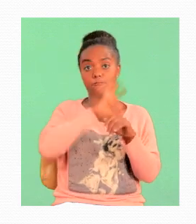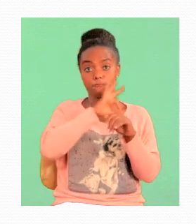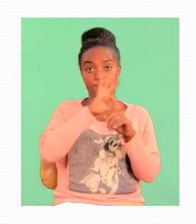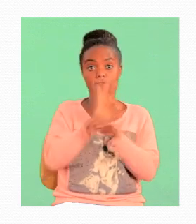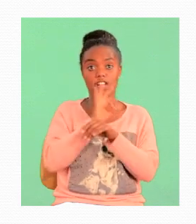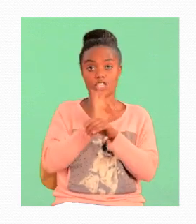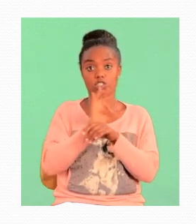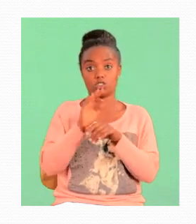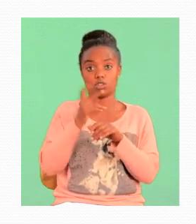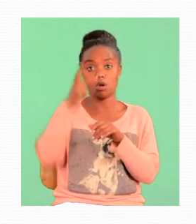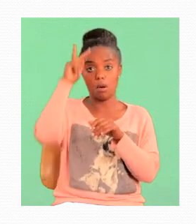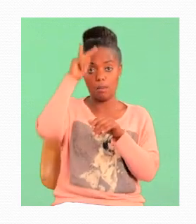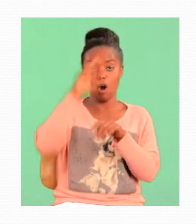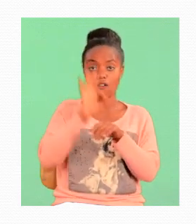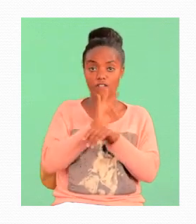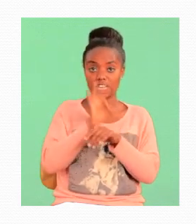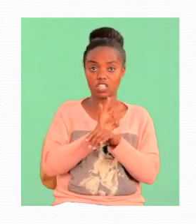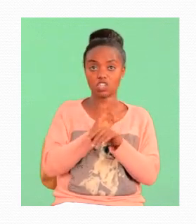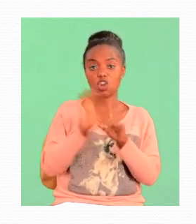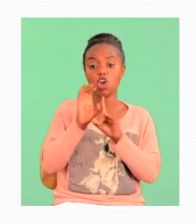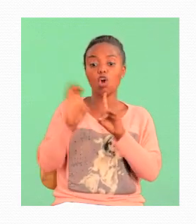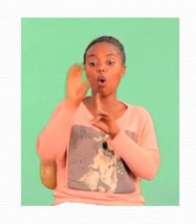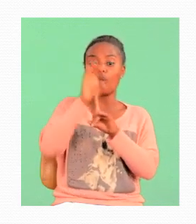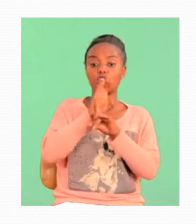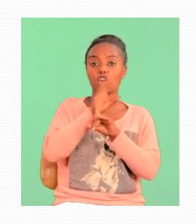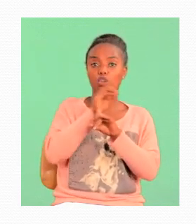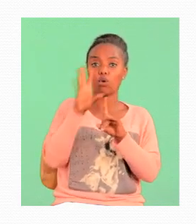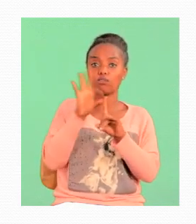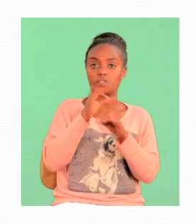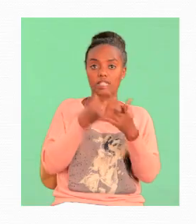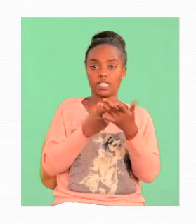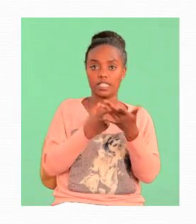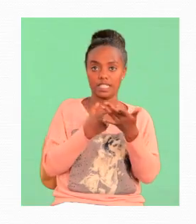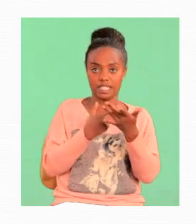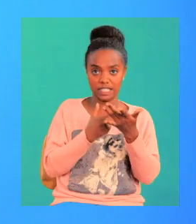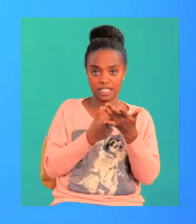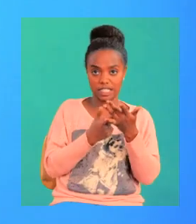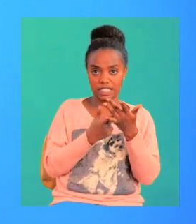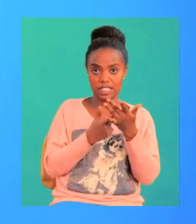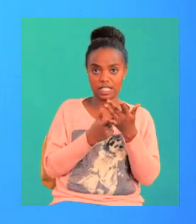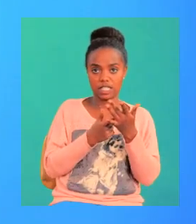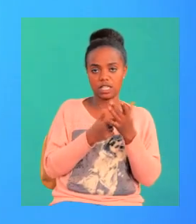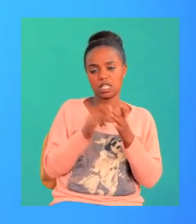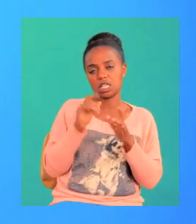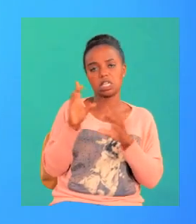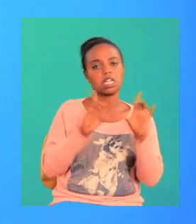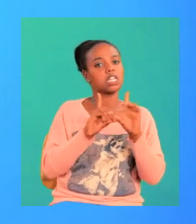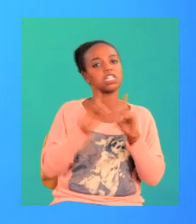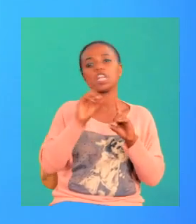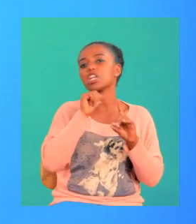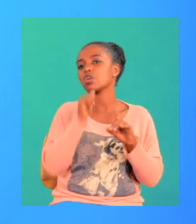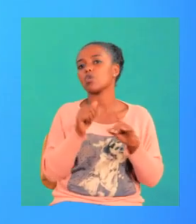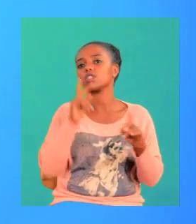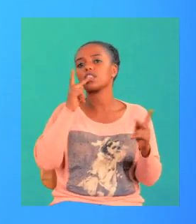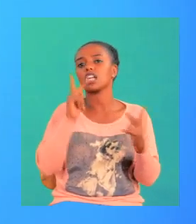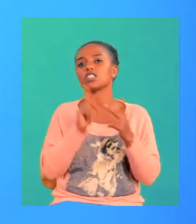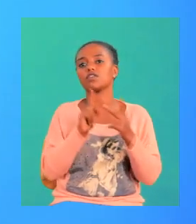function, but the coefficient of this power function is 2. So this doesn't satisfy the property f of xy is equal